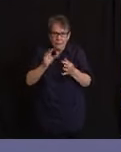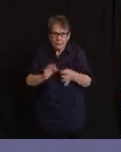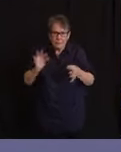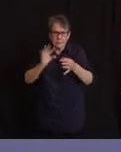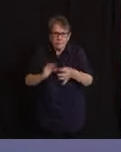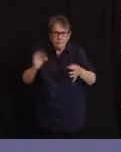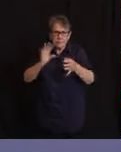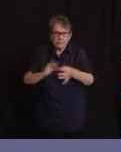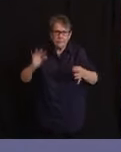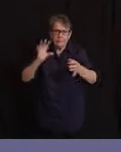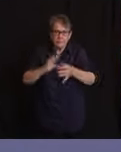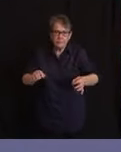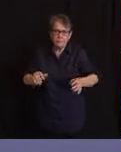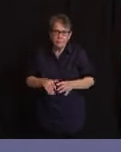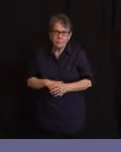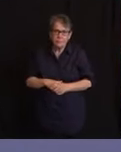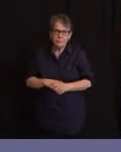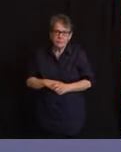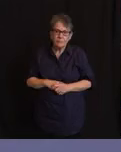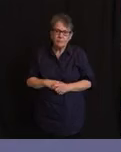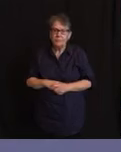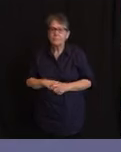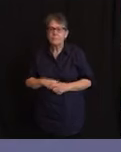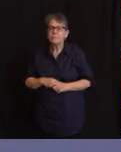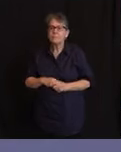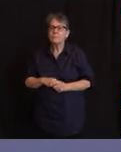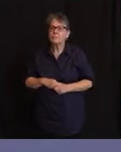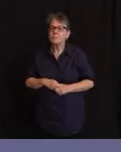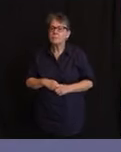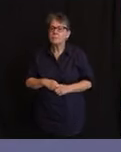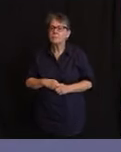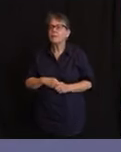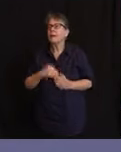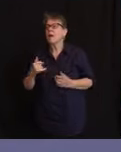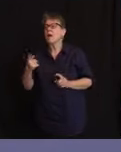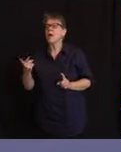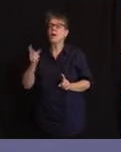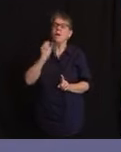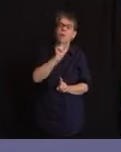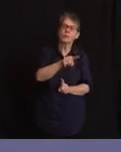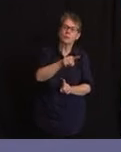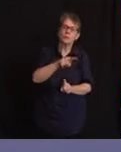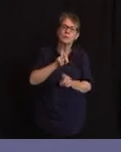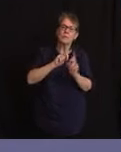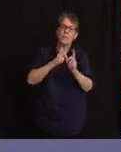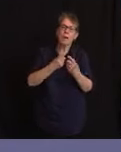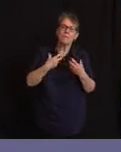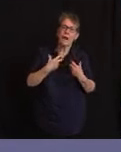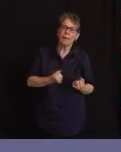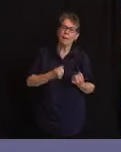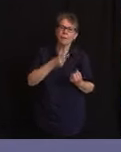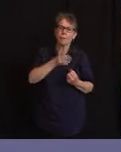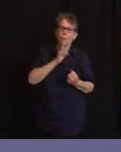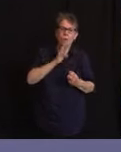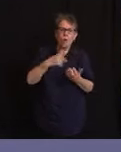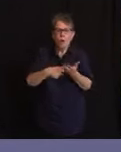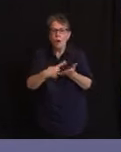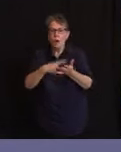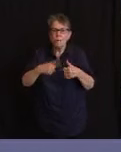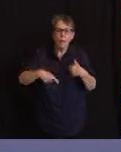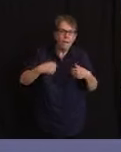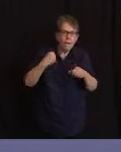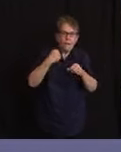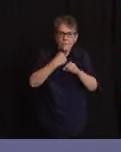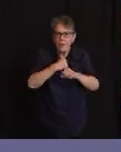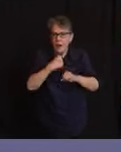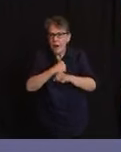that they're in. I've heard that 99% of people who succumb to COVID are either have